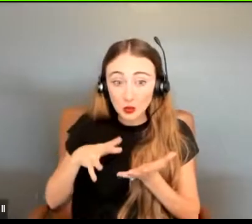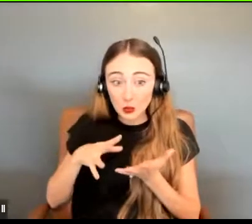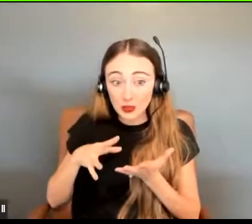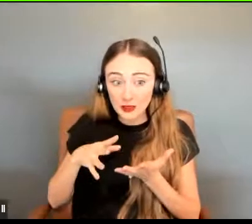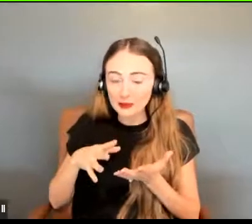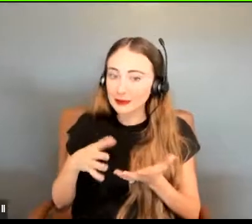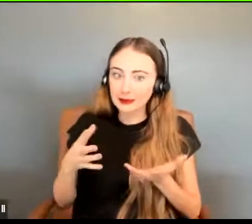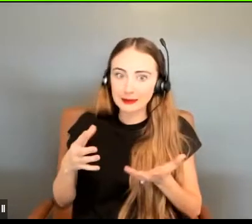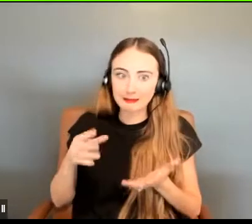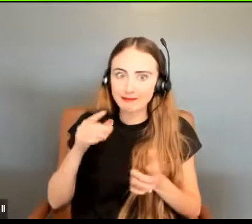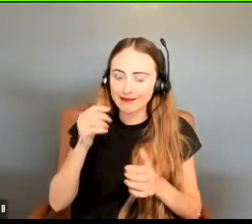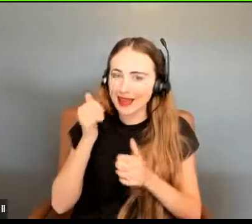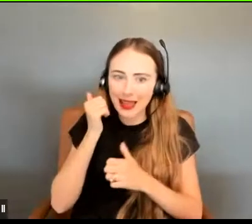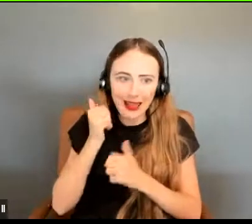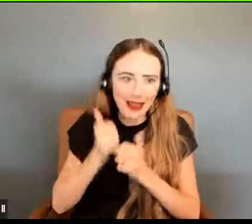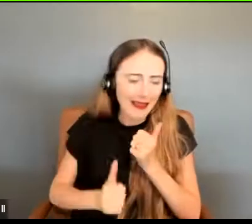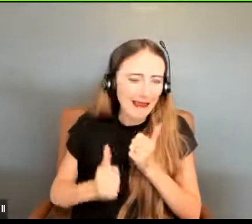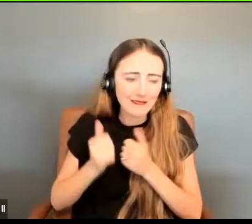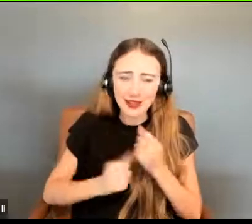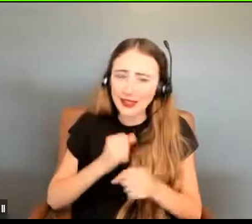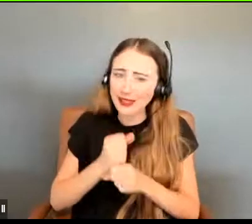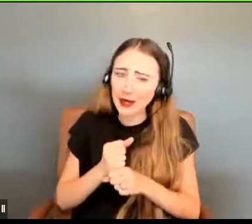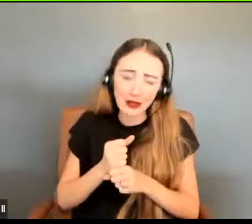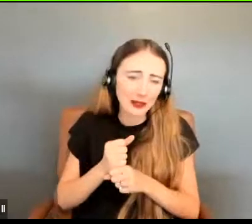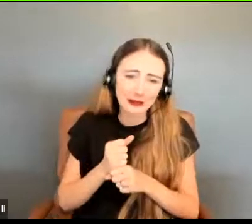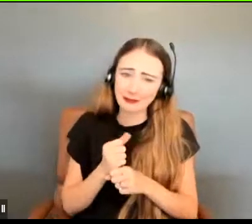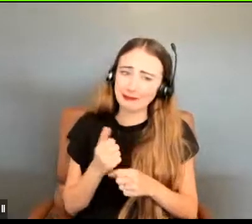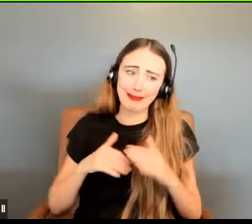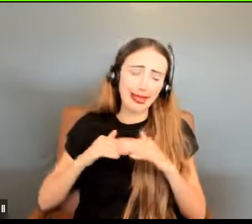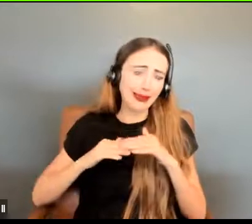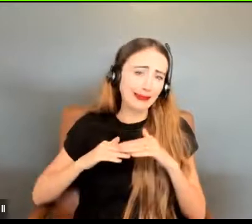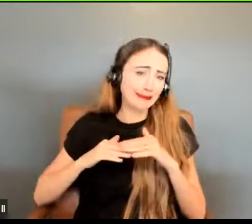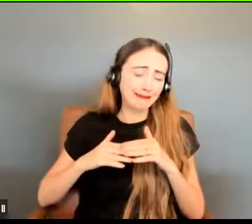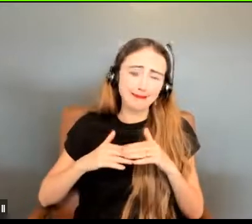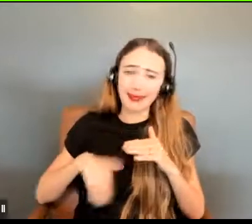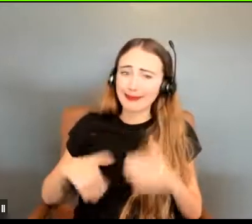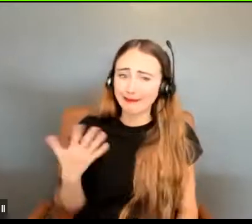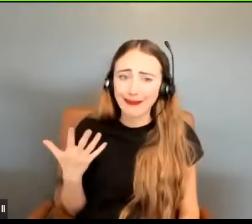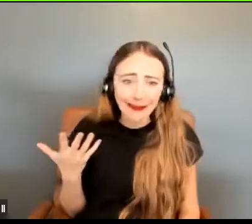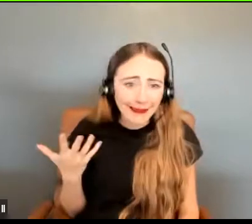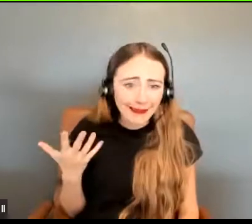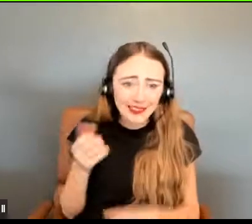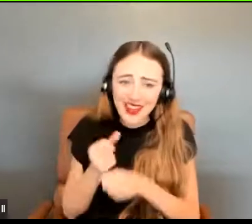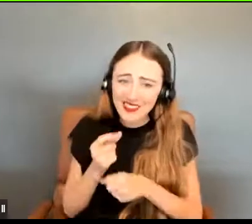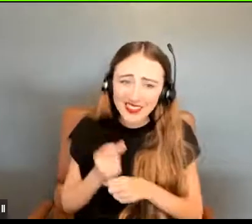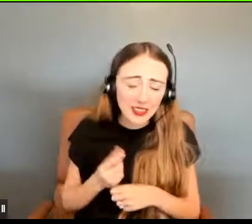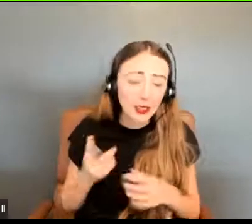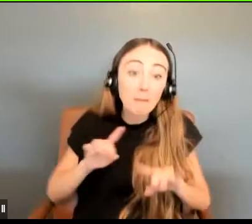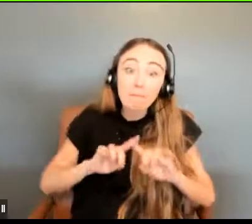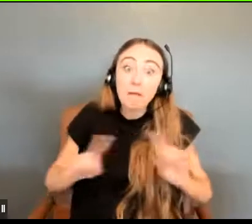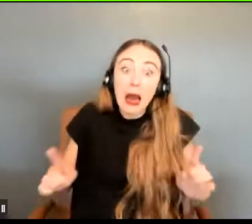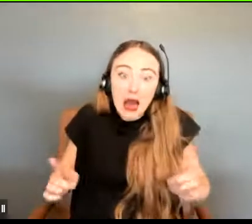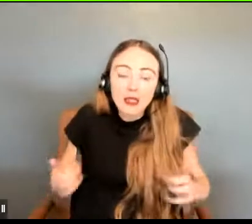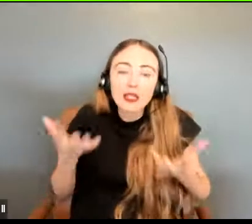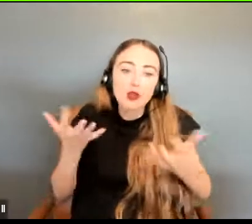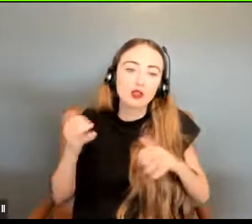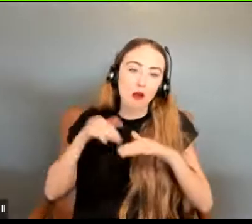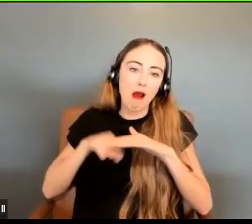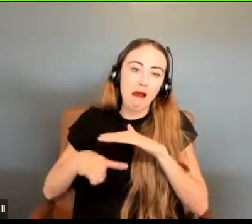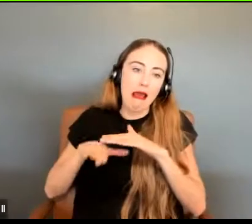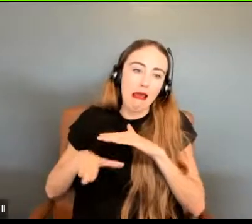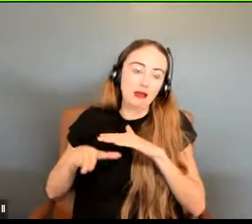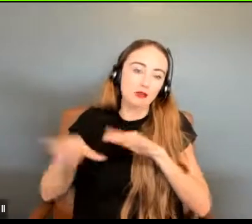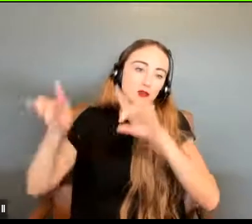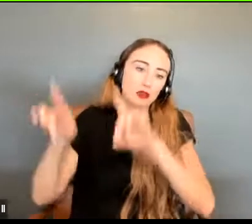single digits. We're not talking about very many students, but we are talking about an access to AP exams that ought to